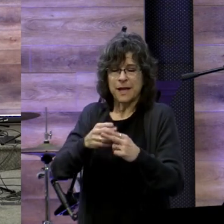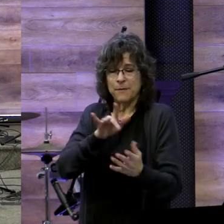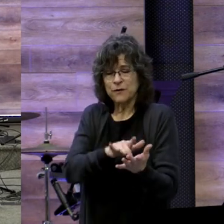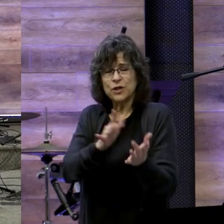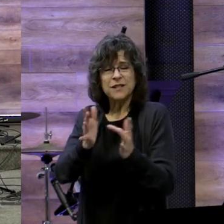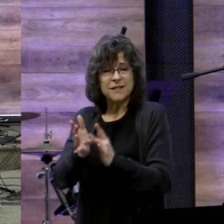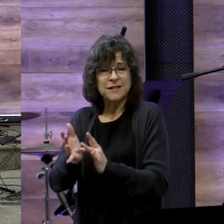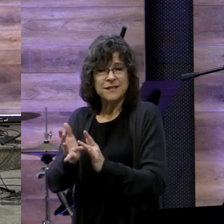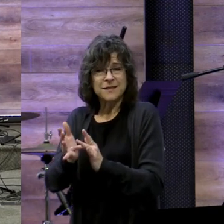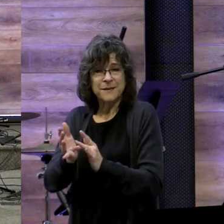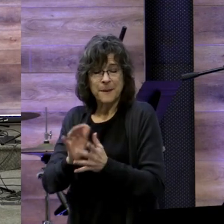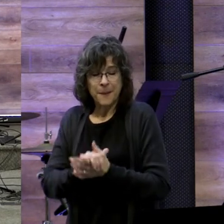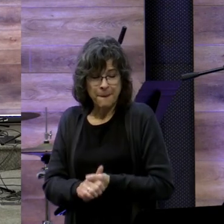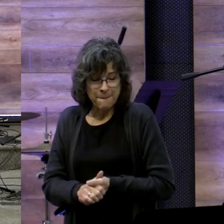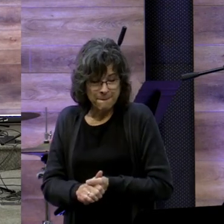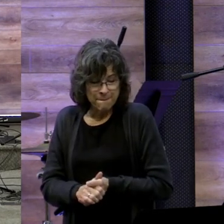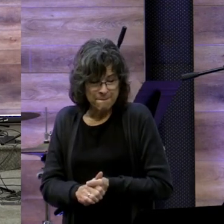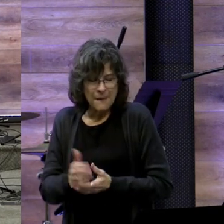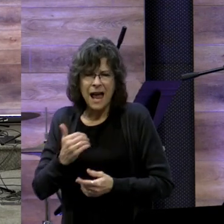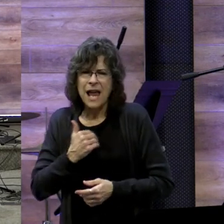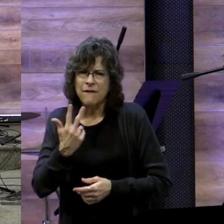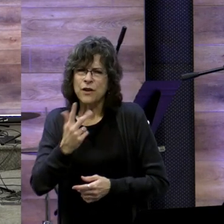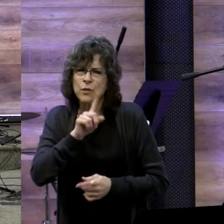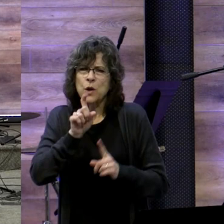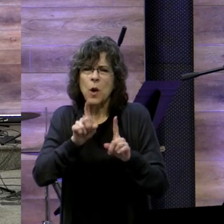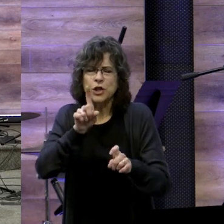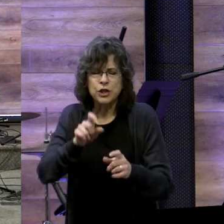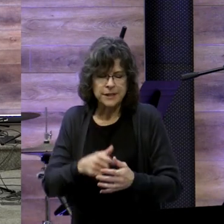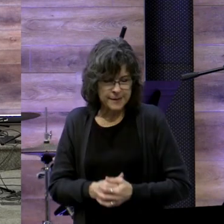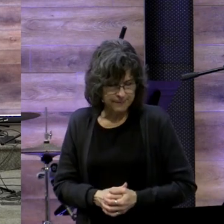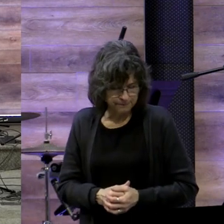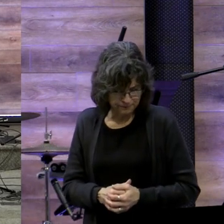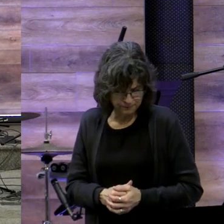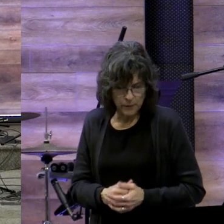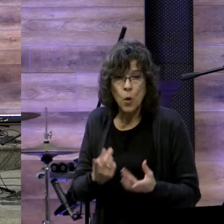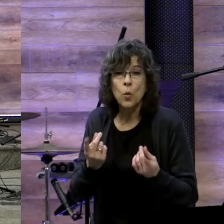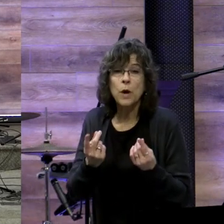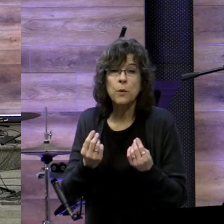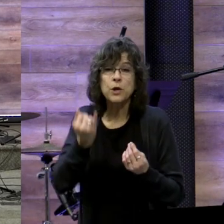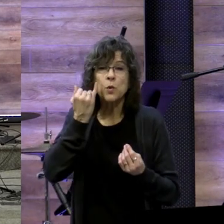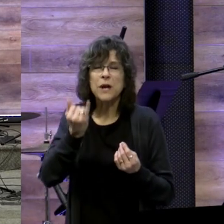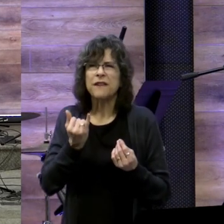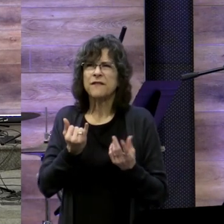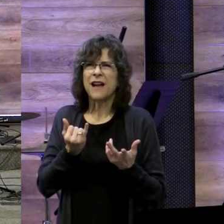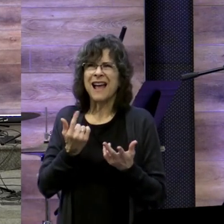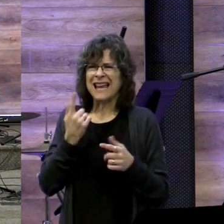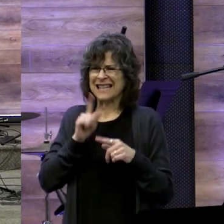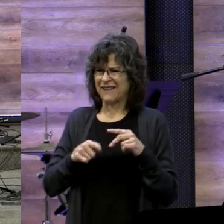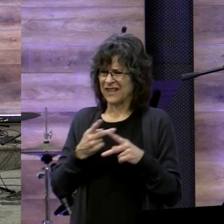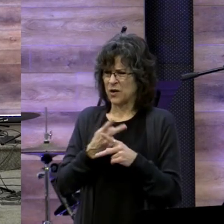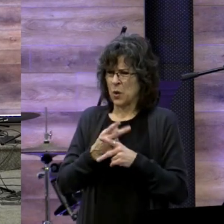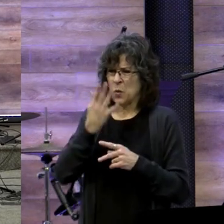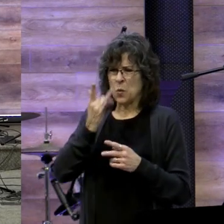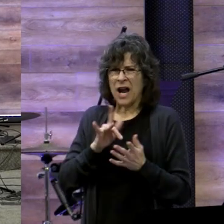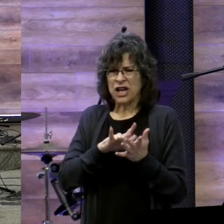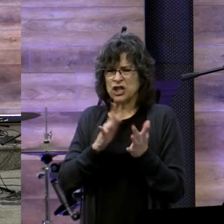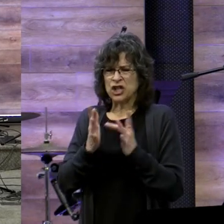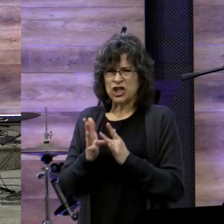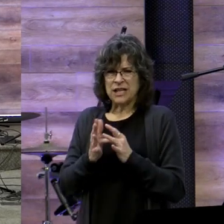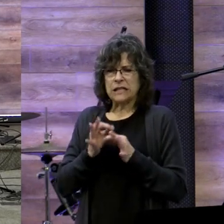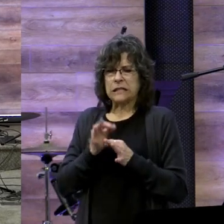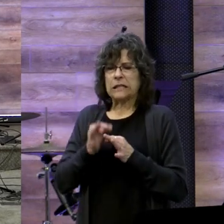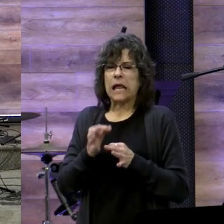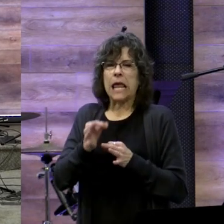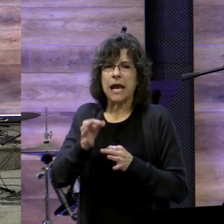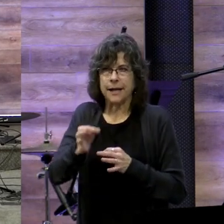that are popping into my head as I read this story. One, what do I do when Jesus' delay doesn't make sense in my life? Right? Makes sense.